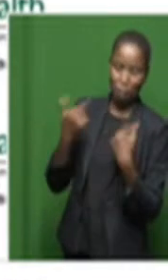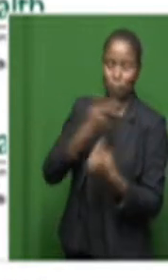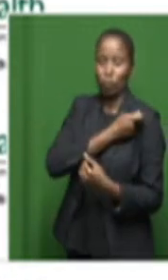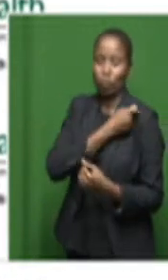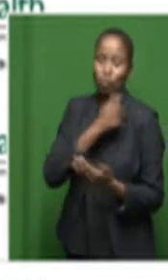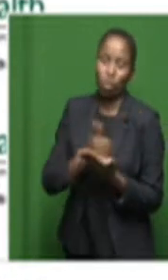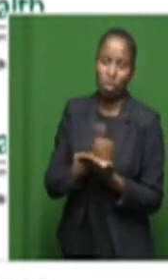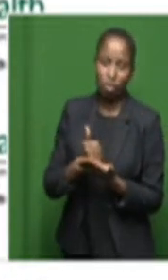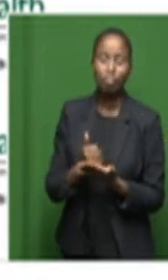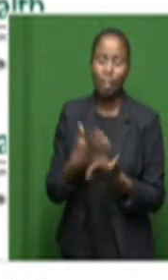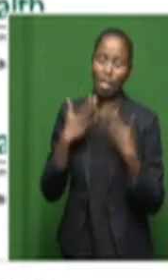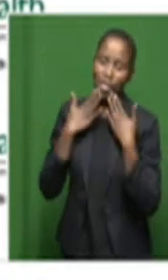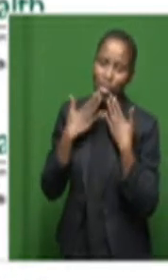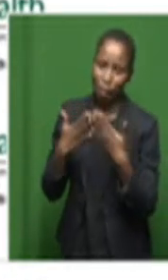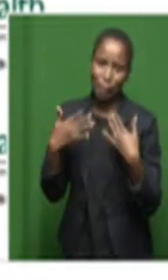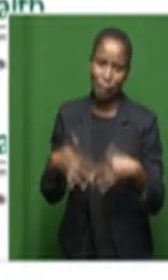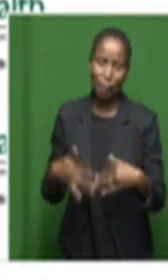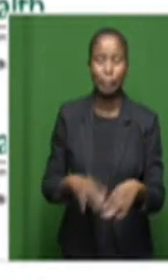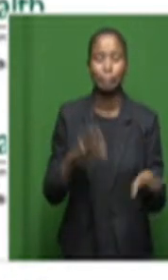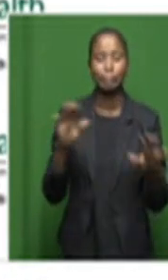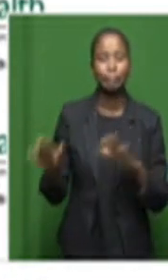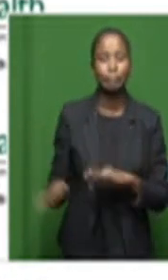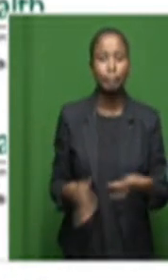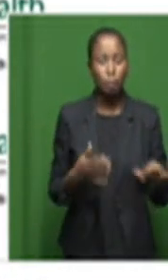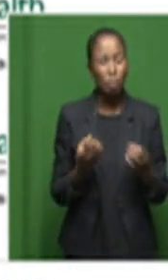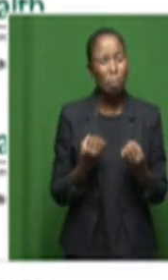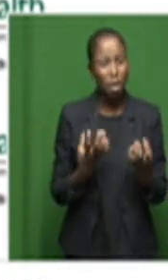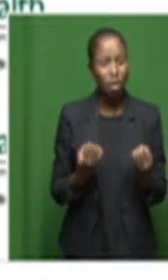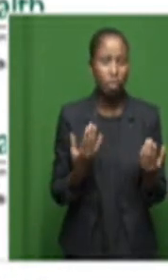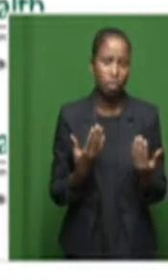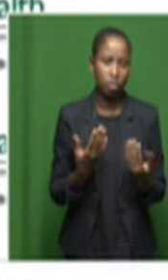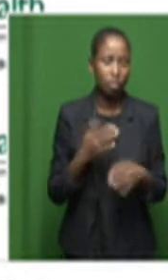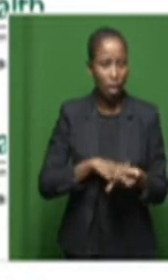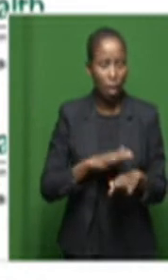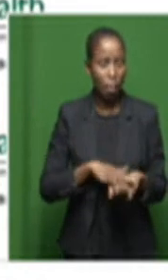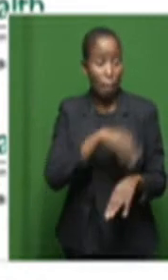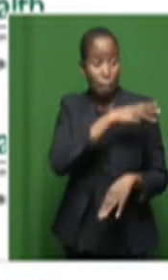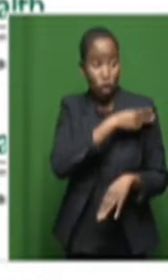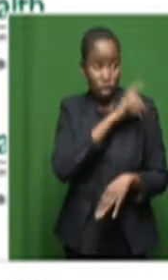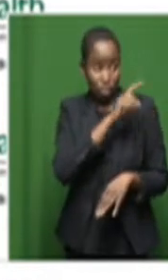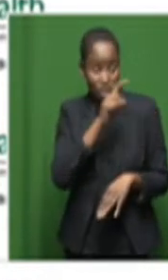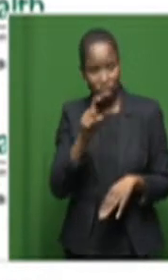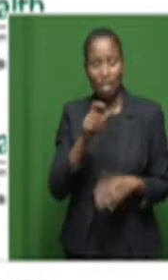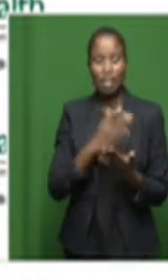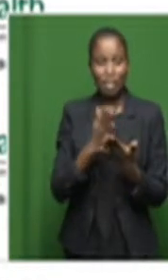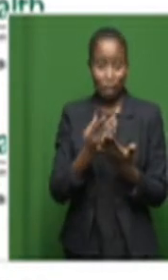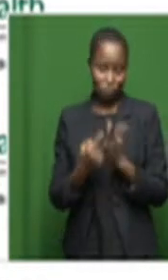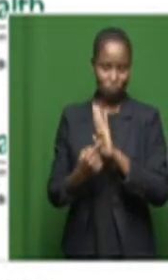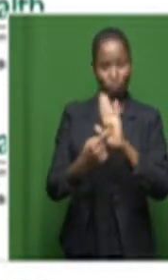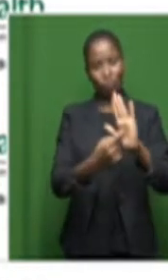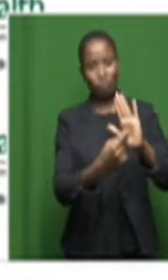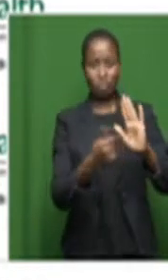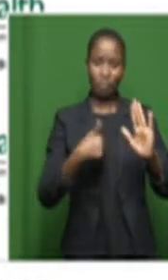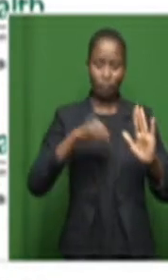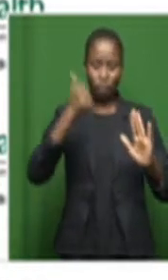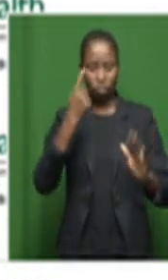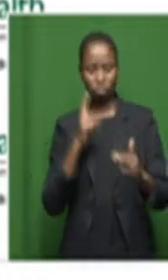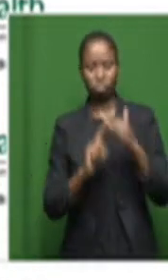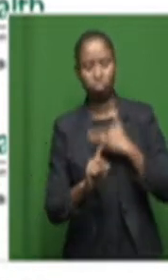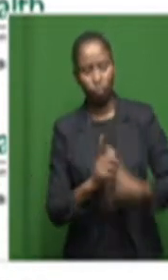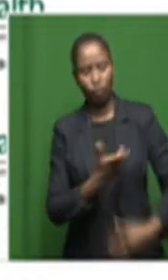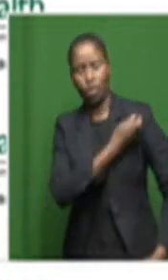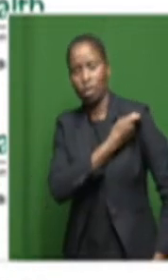register and be vaccinated. And in many cases, the management themselves leading by example by being the first ones to come